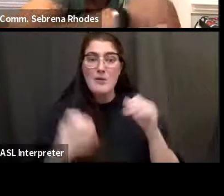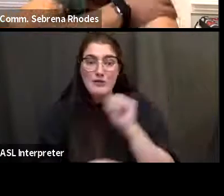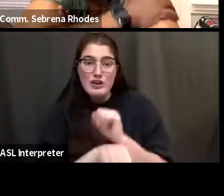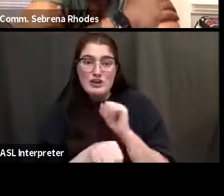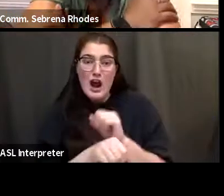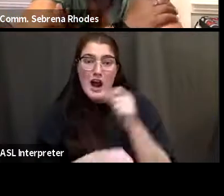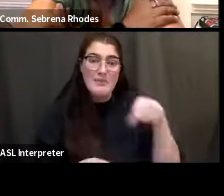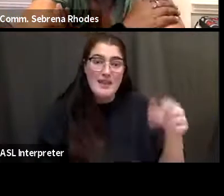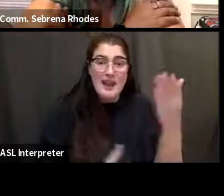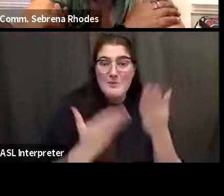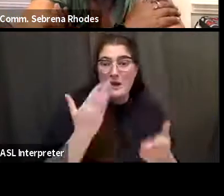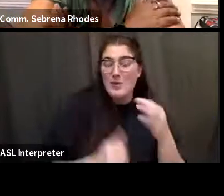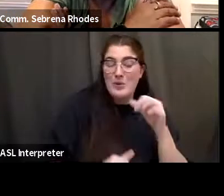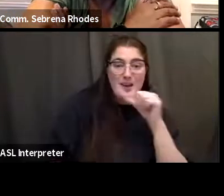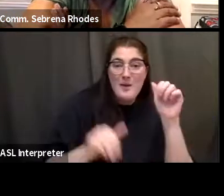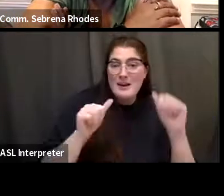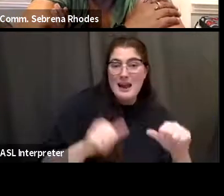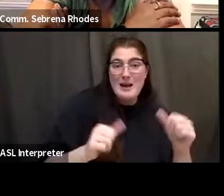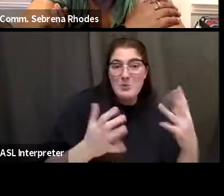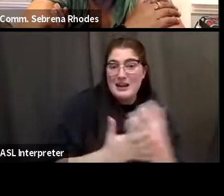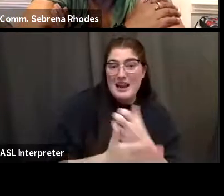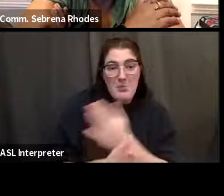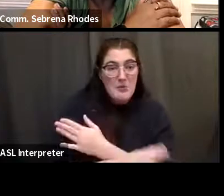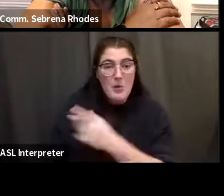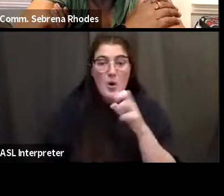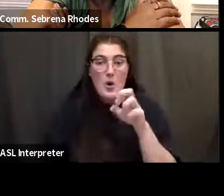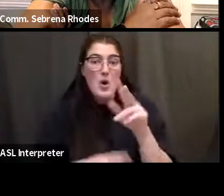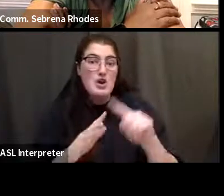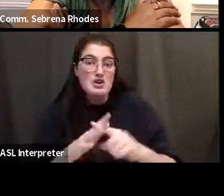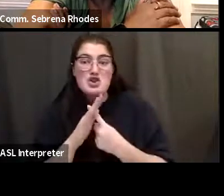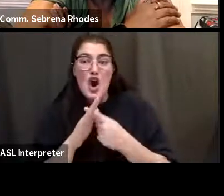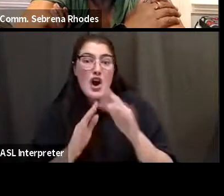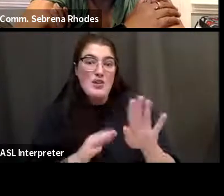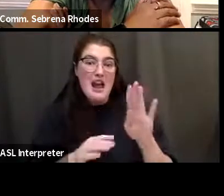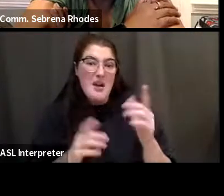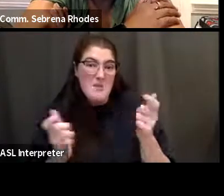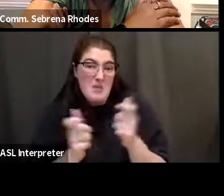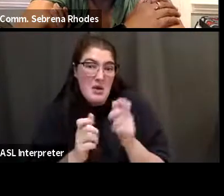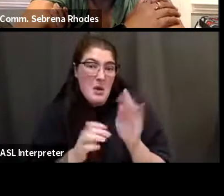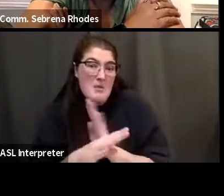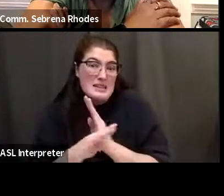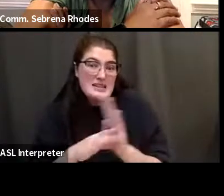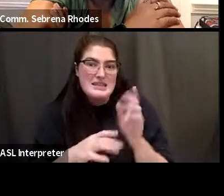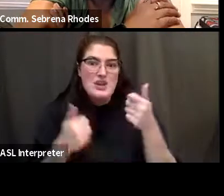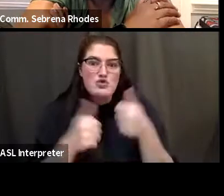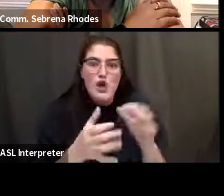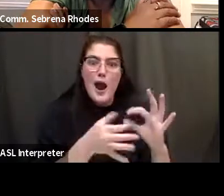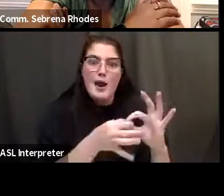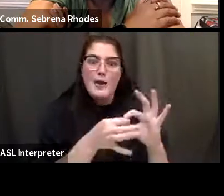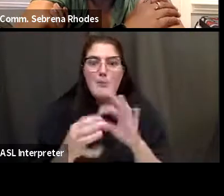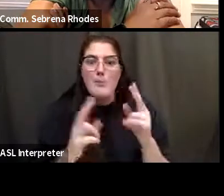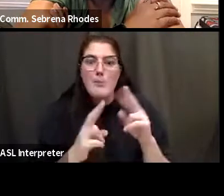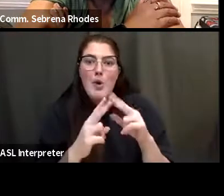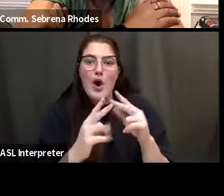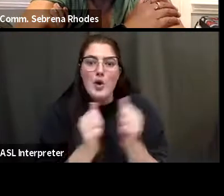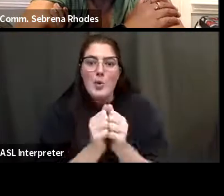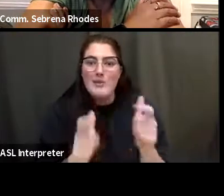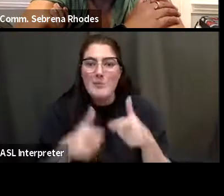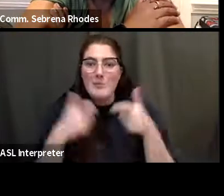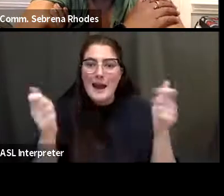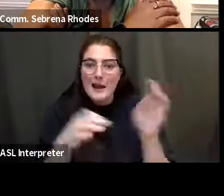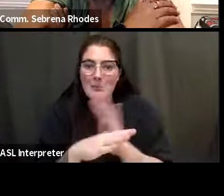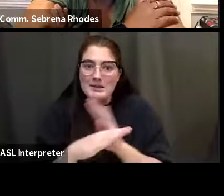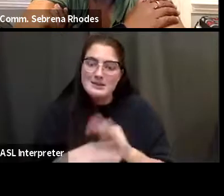they may not have been able to get, or to even start their little businesses and try to partner with the bigger businesses.